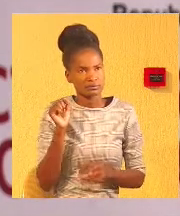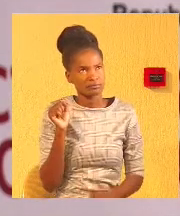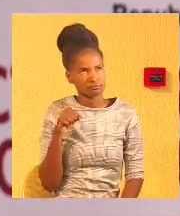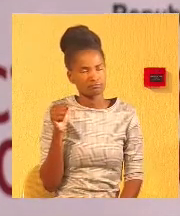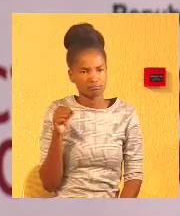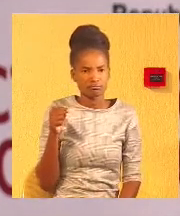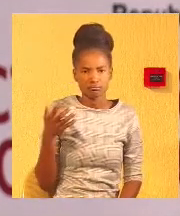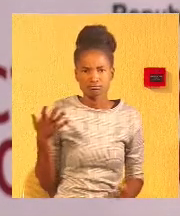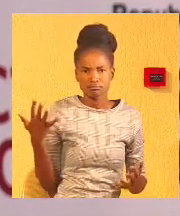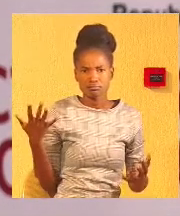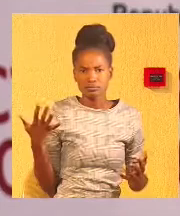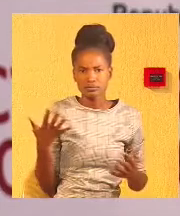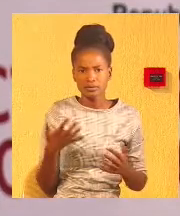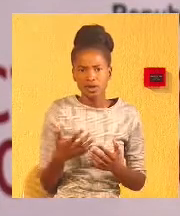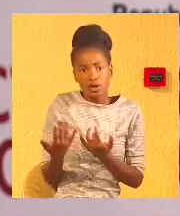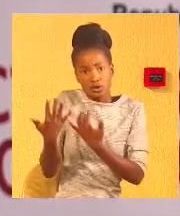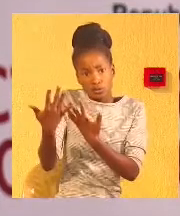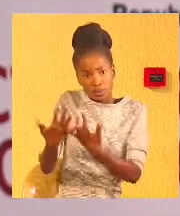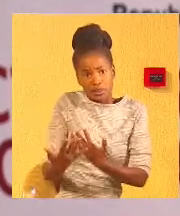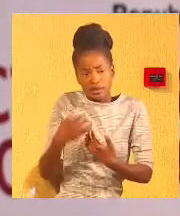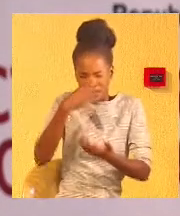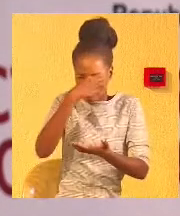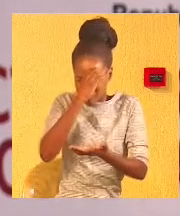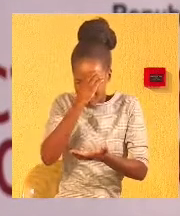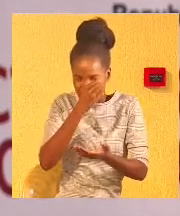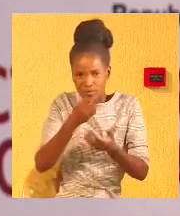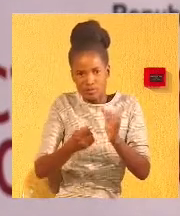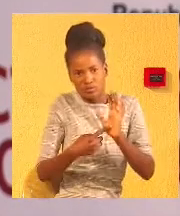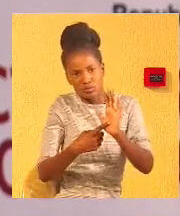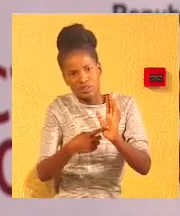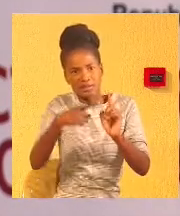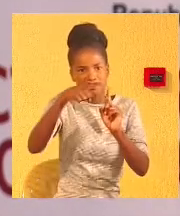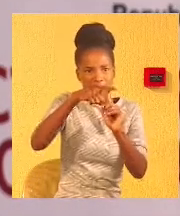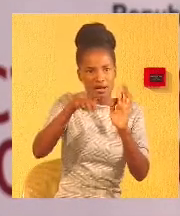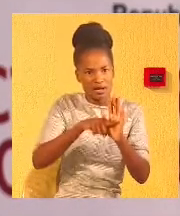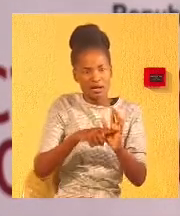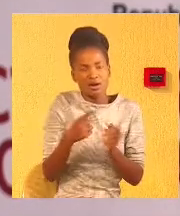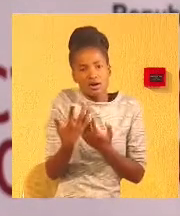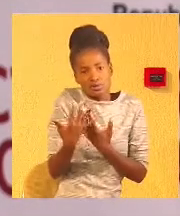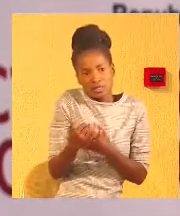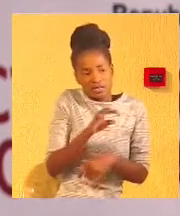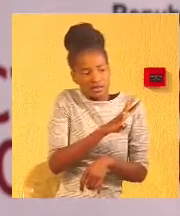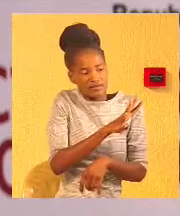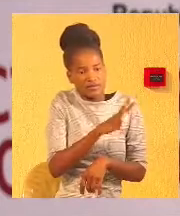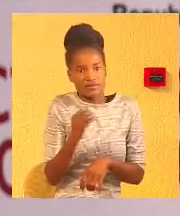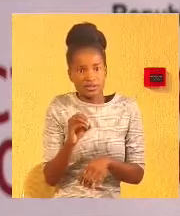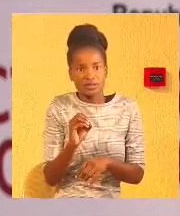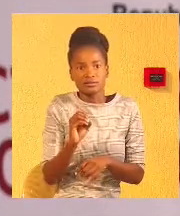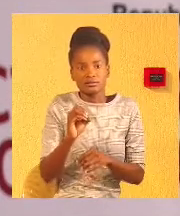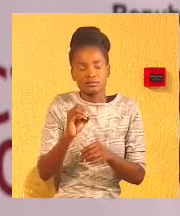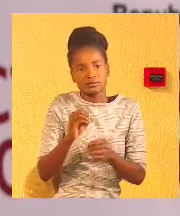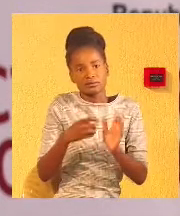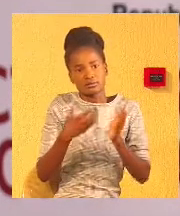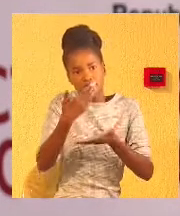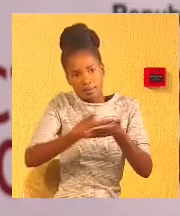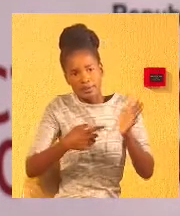And pending results, we still have 14 that are pending. So that is as